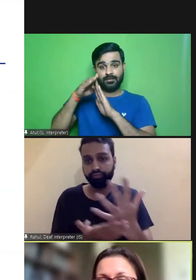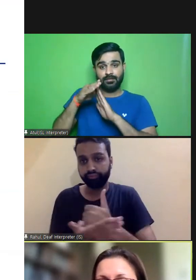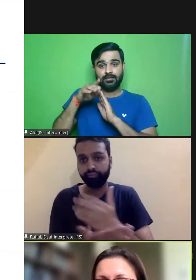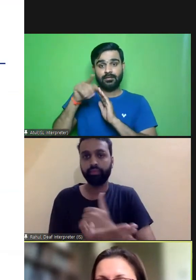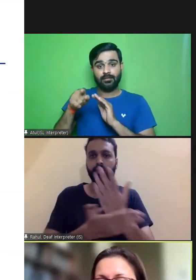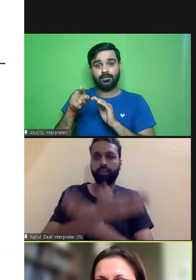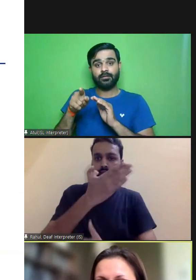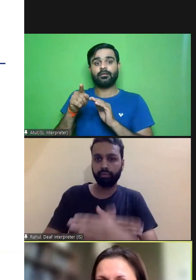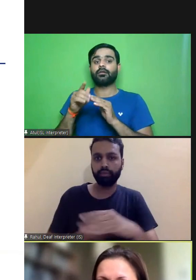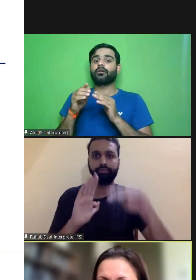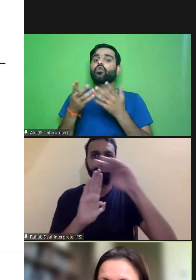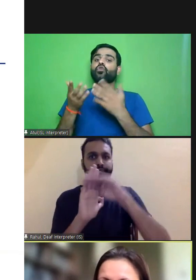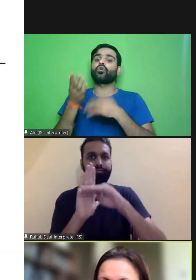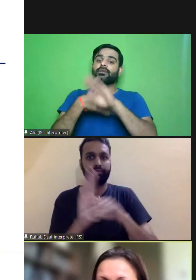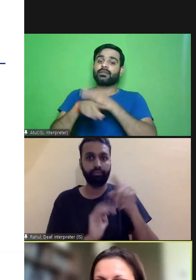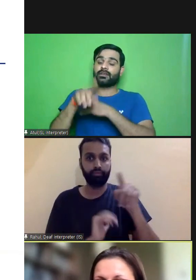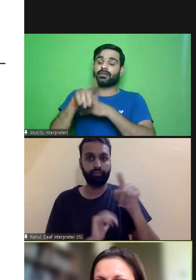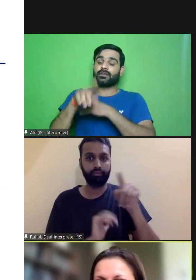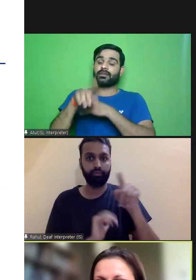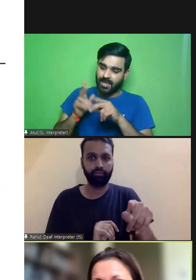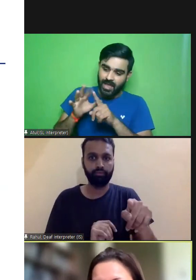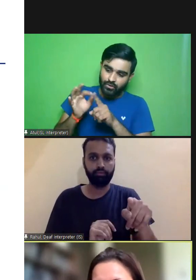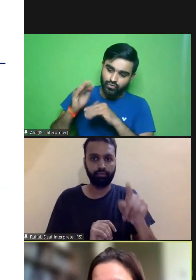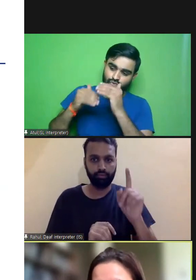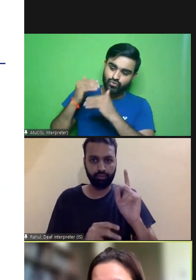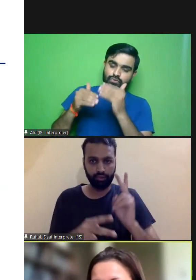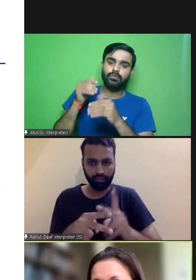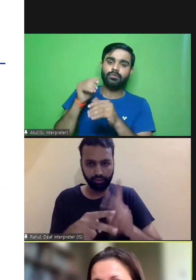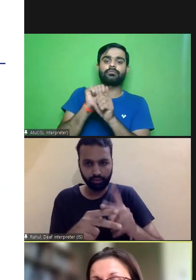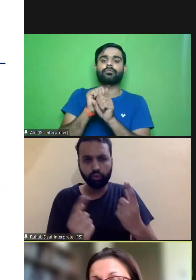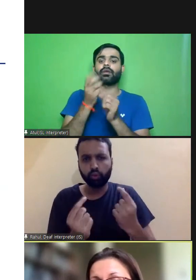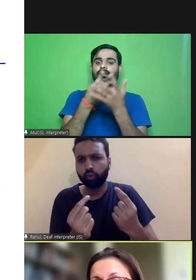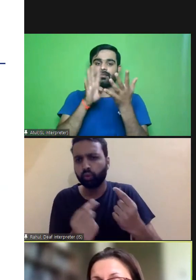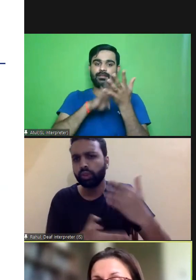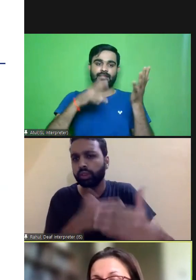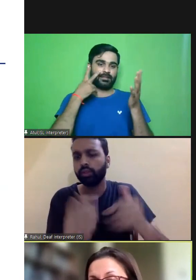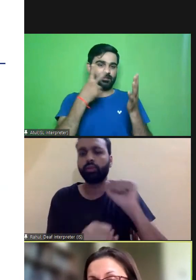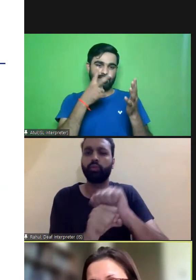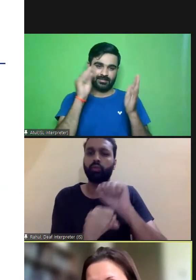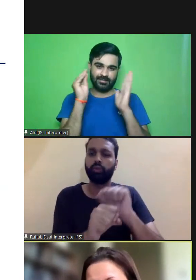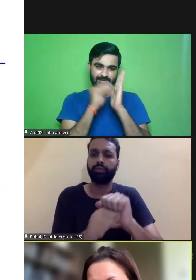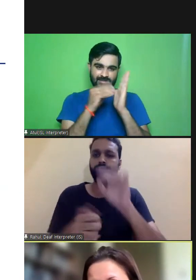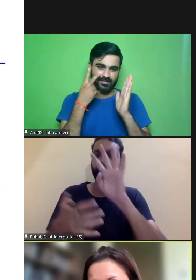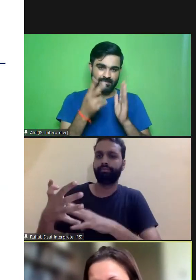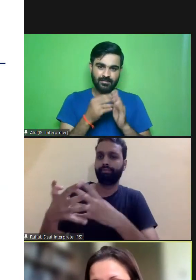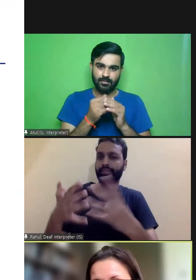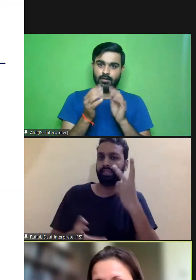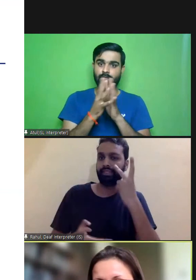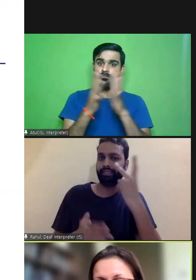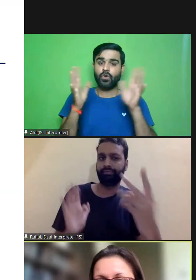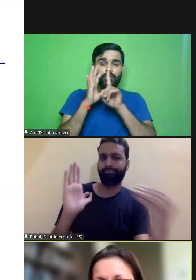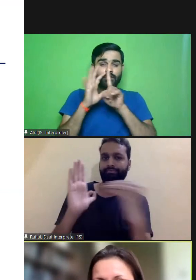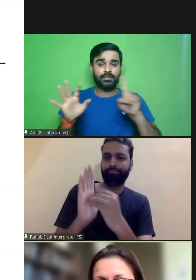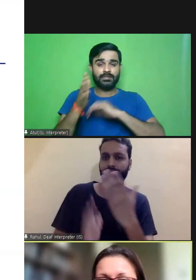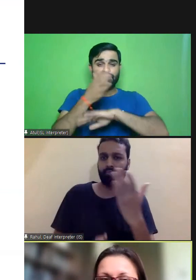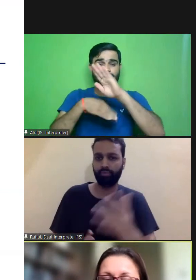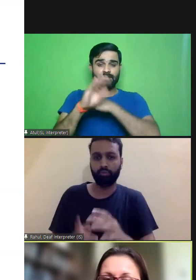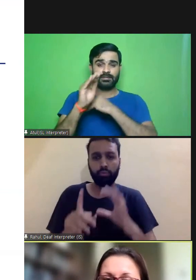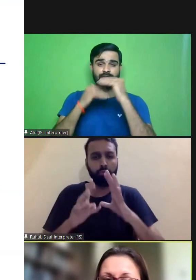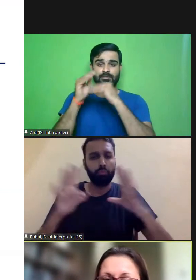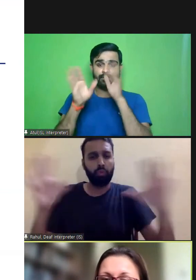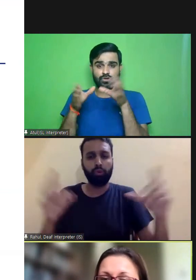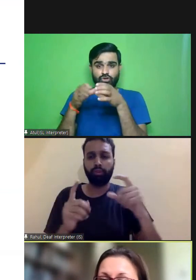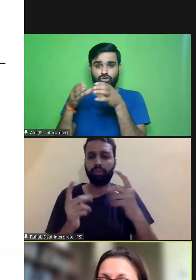to the severity of the disability and different categories. In here, they found that more severe disabilities, those groups are